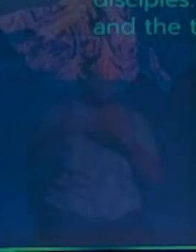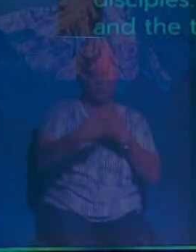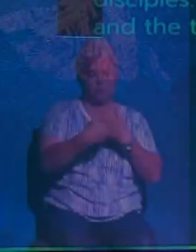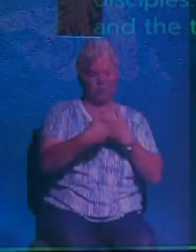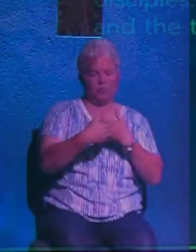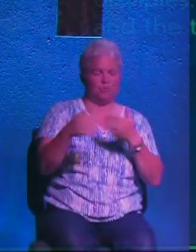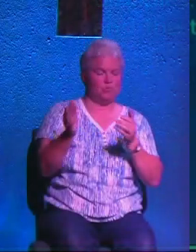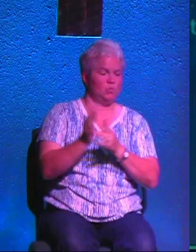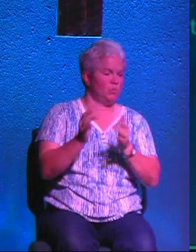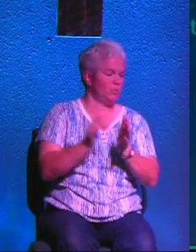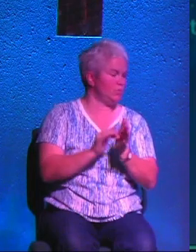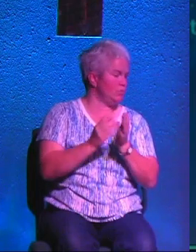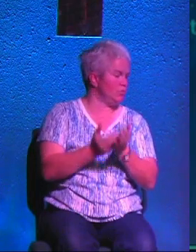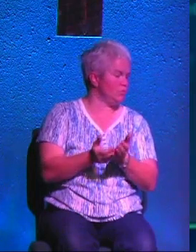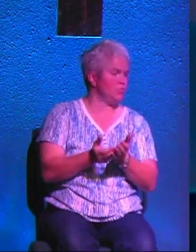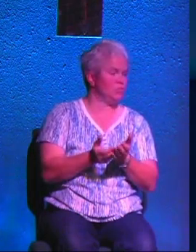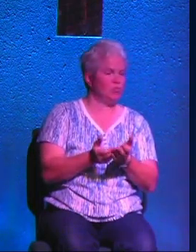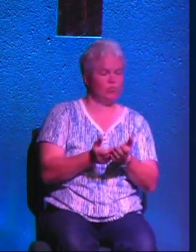against Scripture.